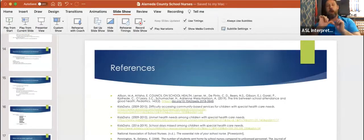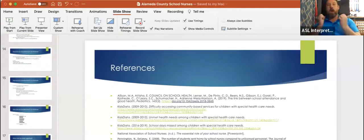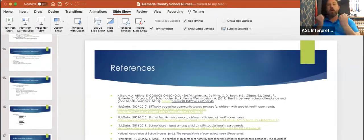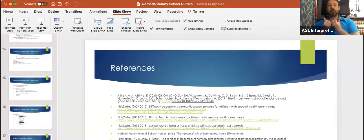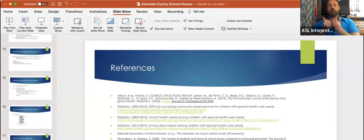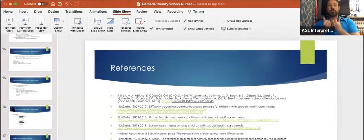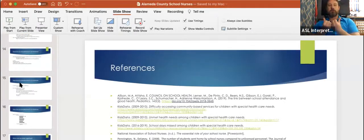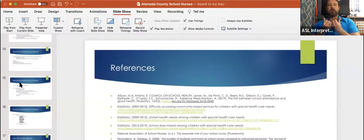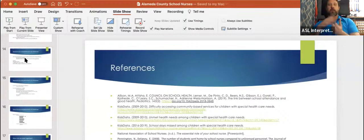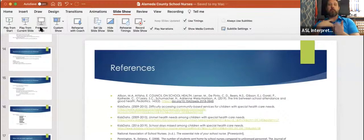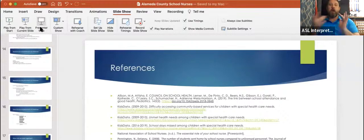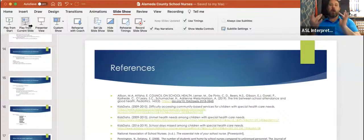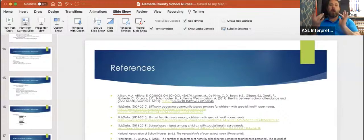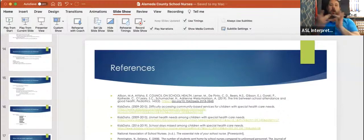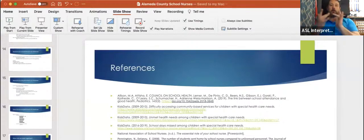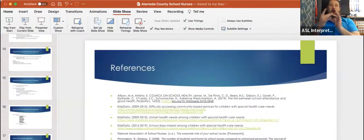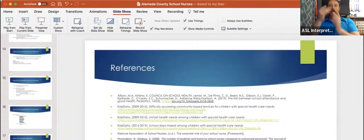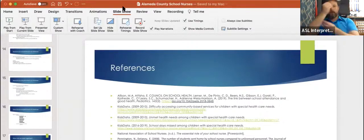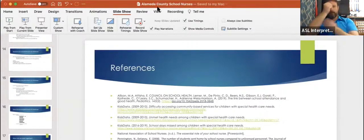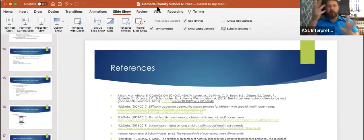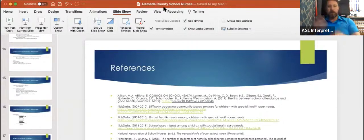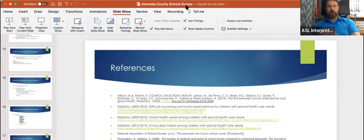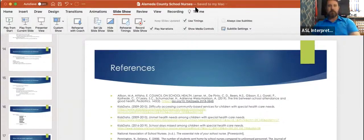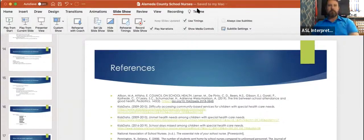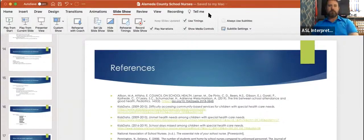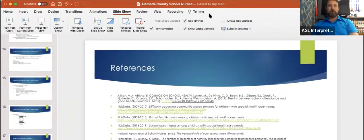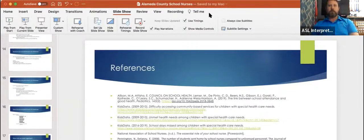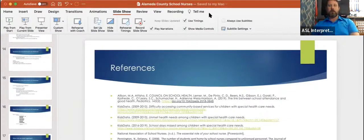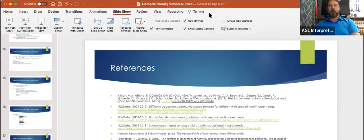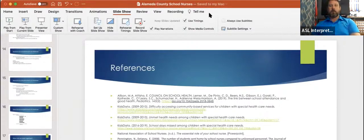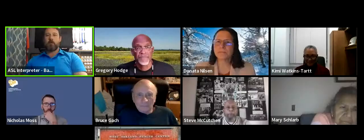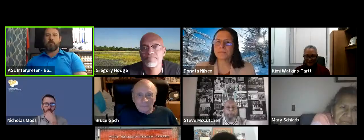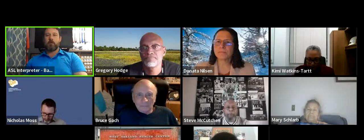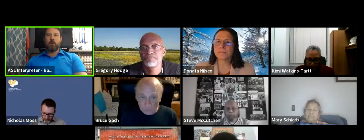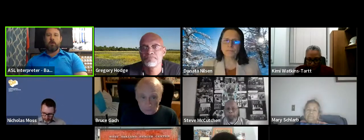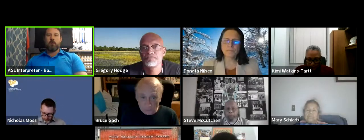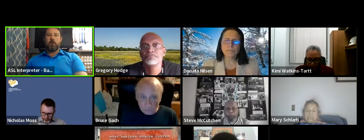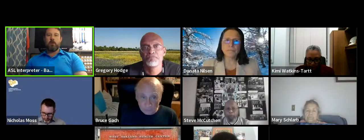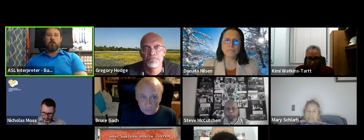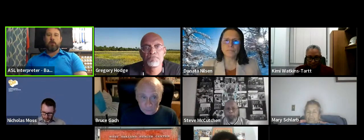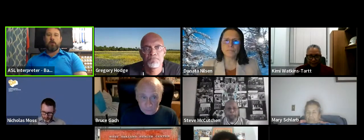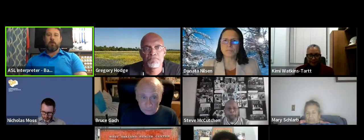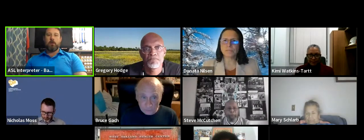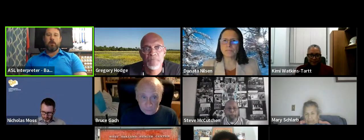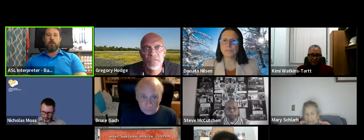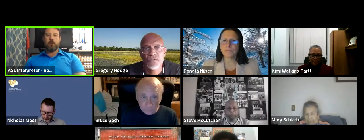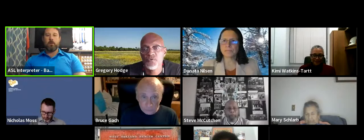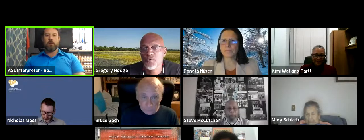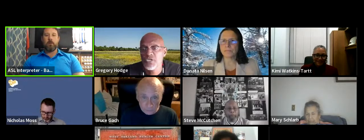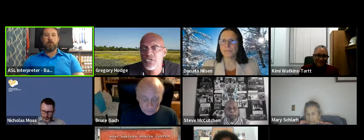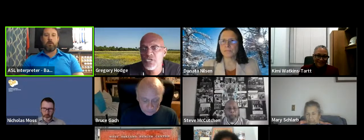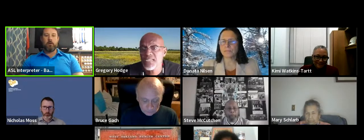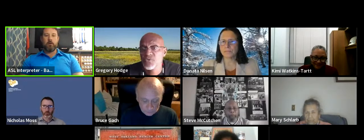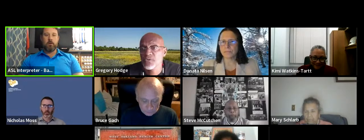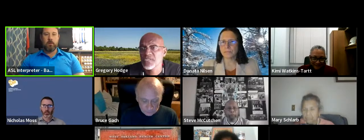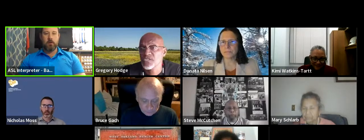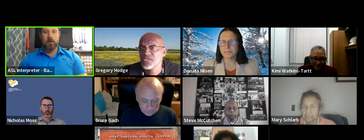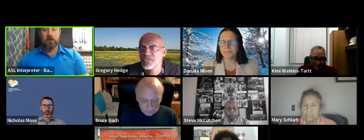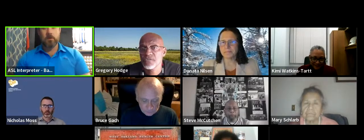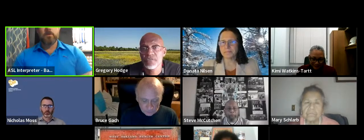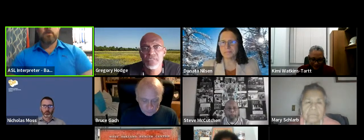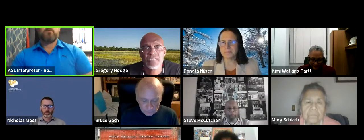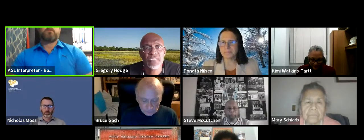that's my contact information. And let me unshare my screen in case you have any questions whatsoever. Oh, Joan, thank you so